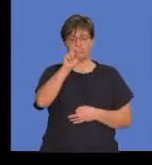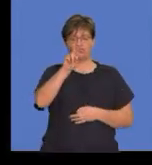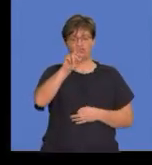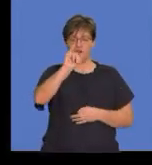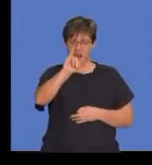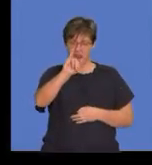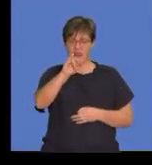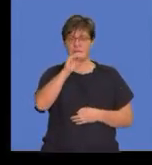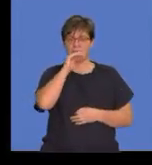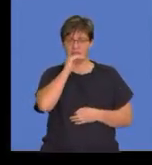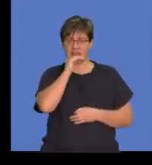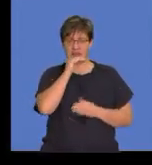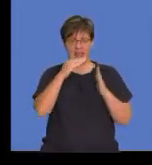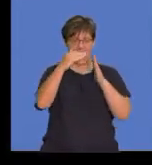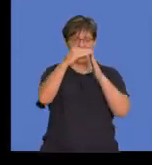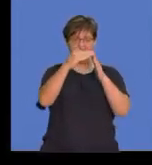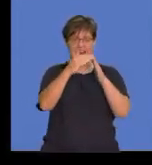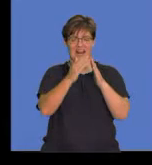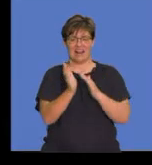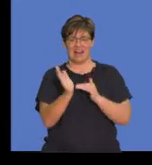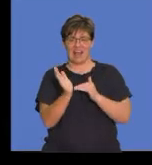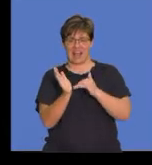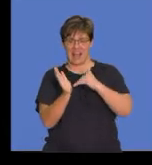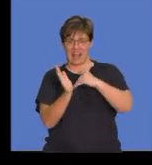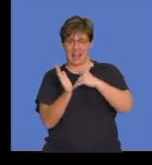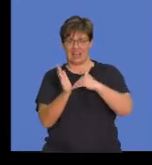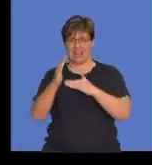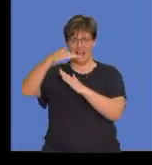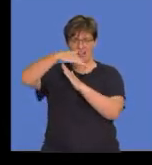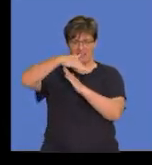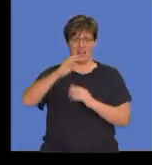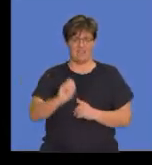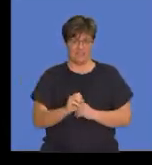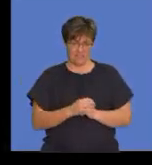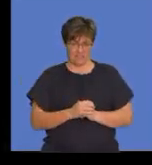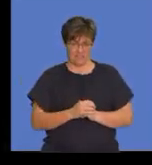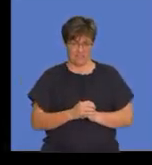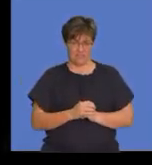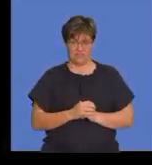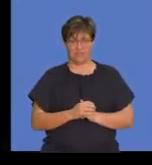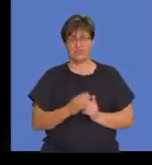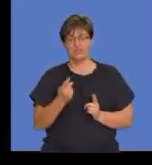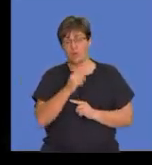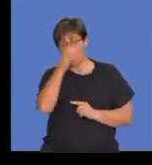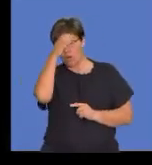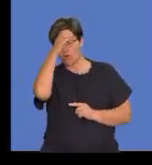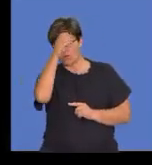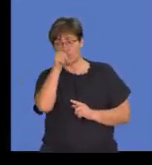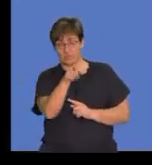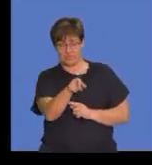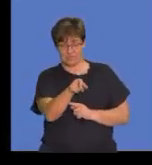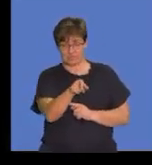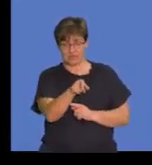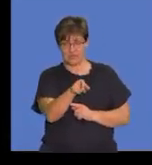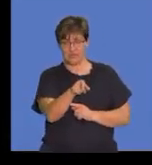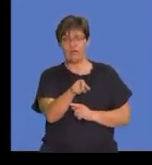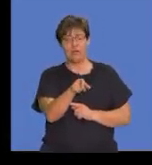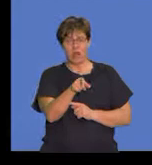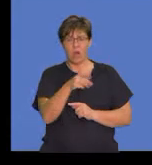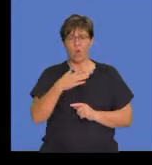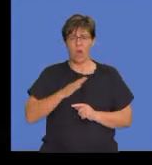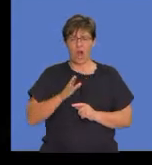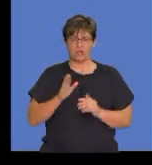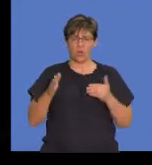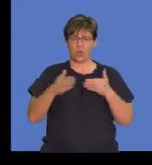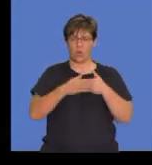have 3 angles. But now, our concept map of what exactly we're going to look at, this closed shape that we want to